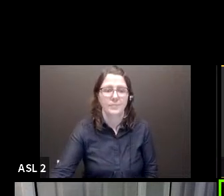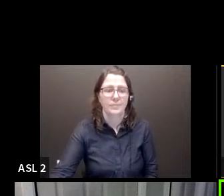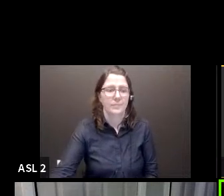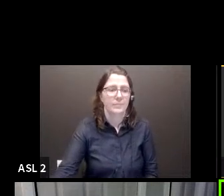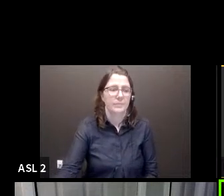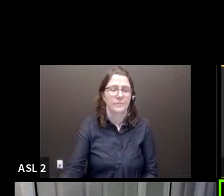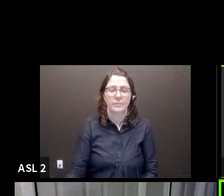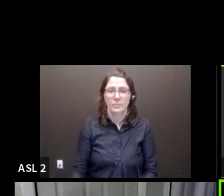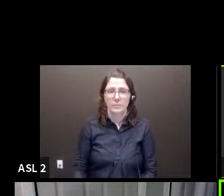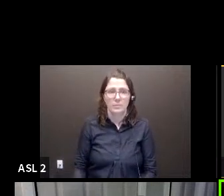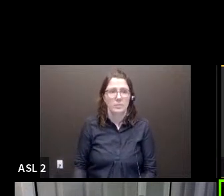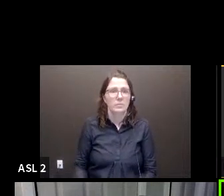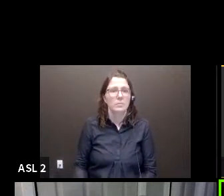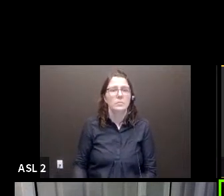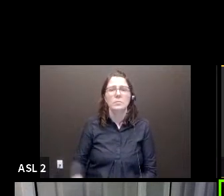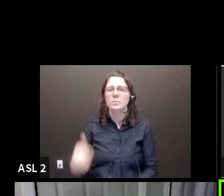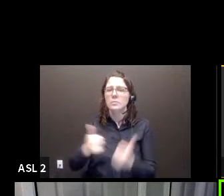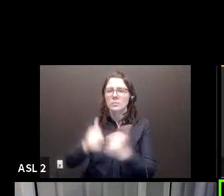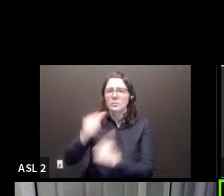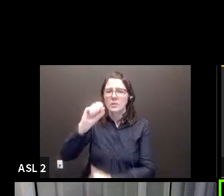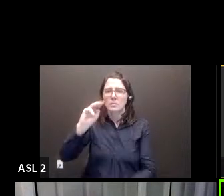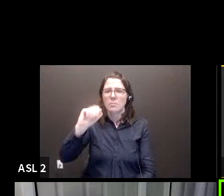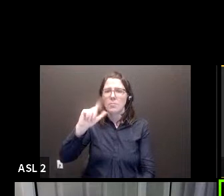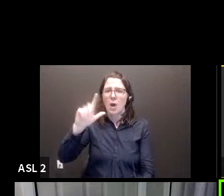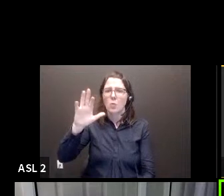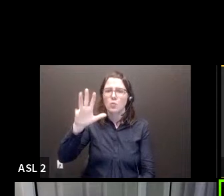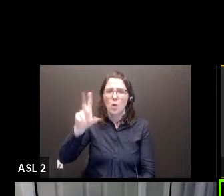i'm not hearing aaron